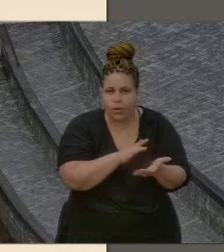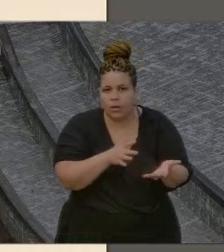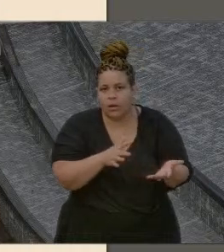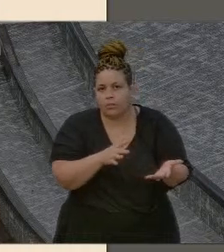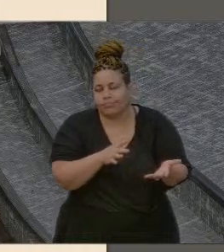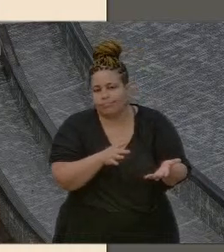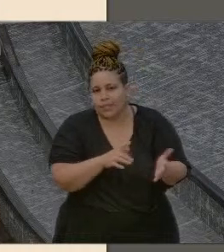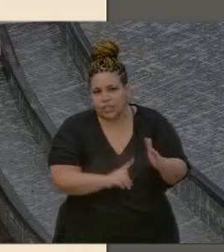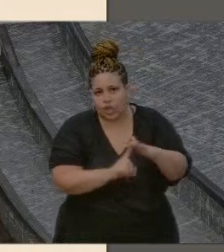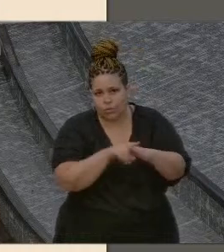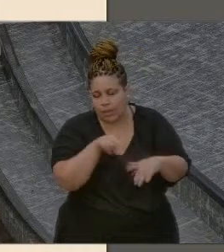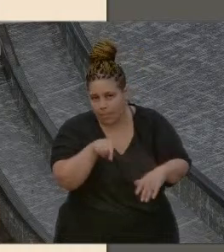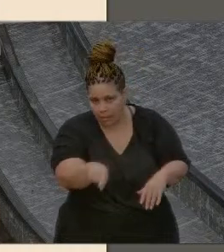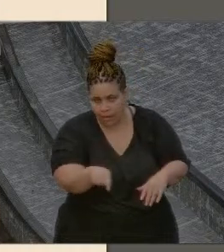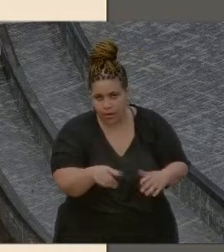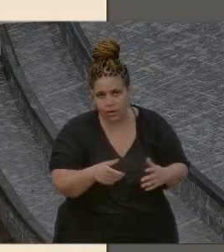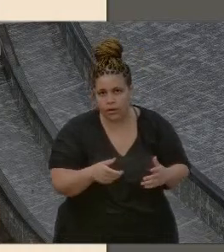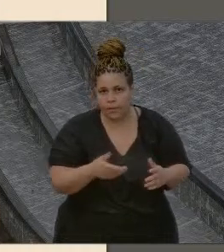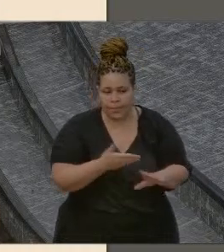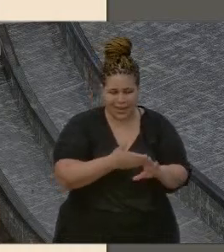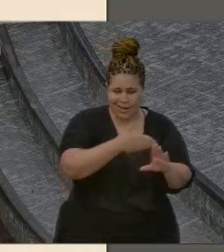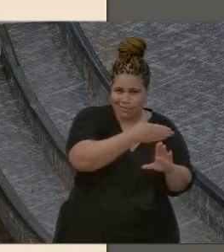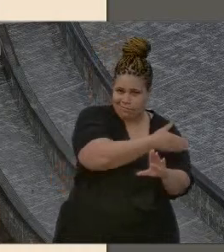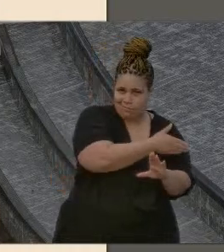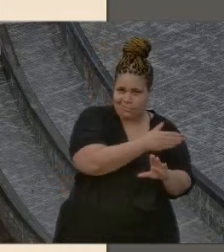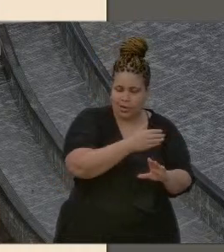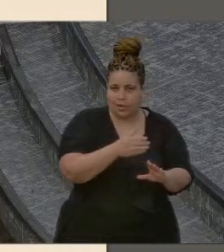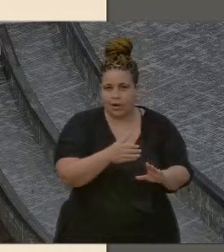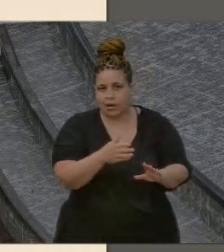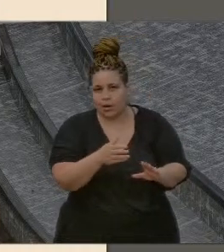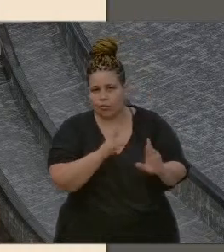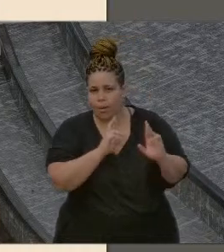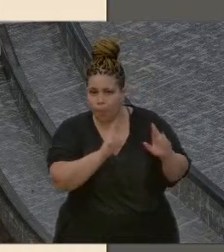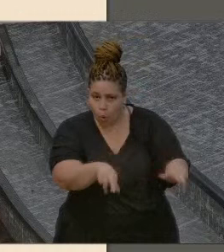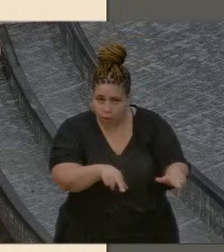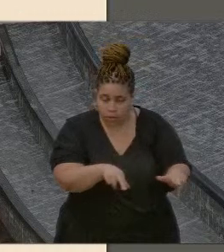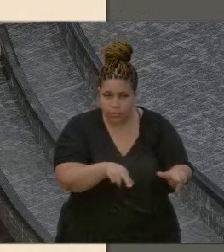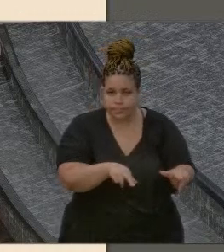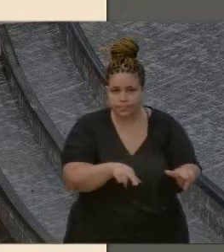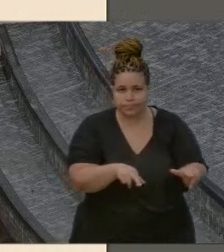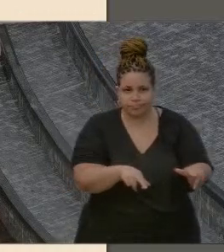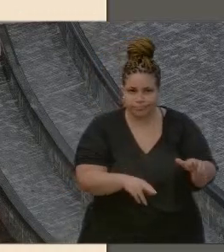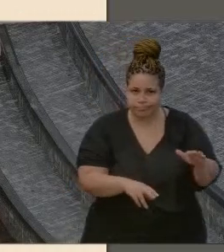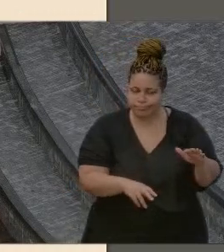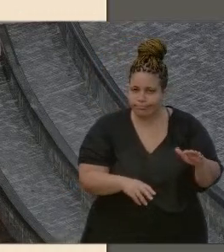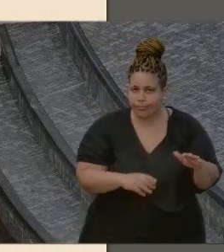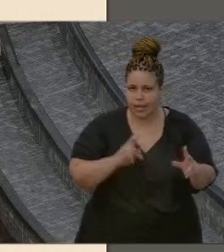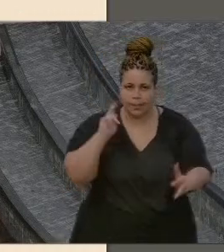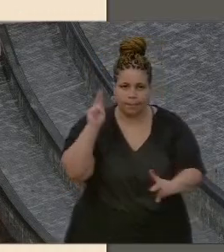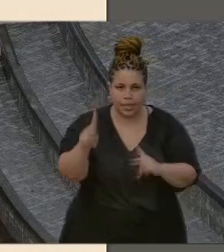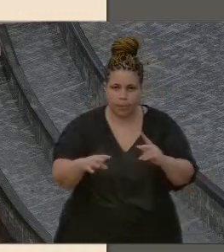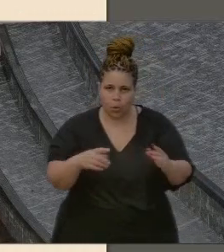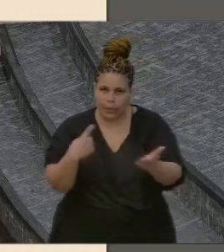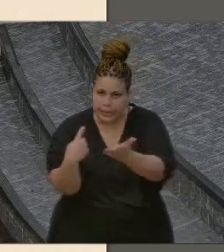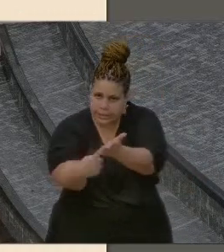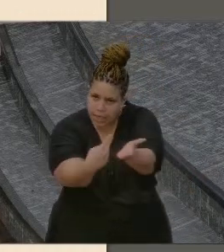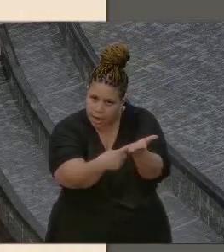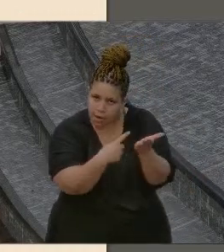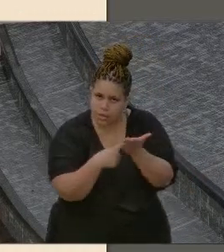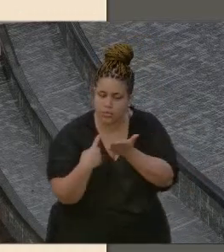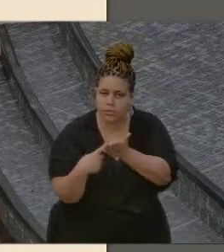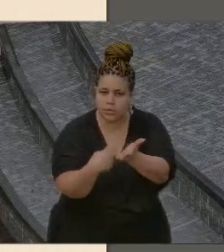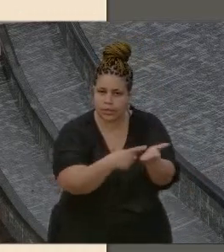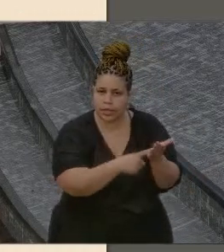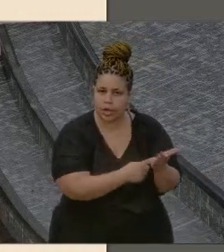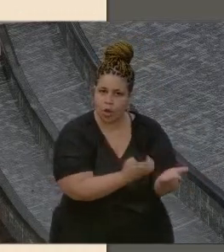and in this series of school visits this past school year, it was also brought up as well, where there's anecdotal evidence